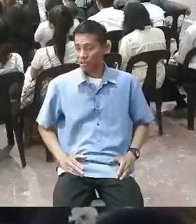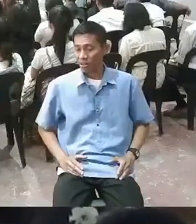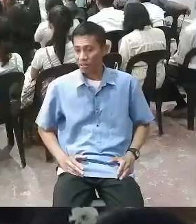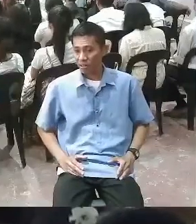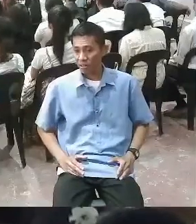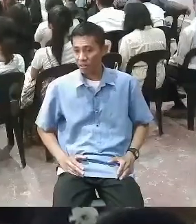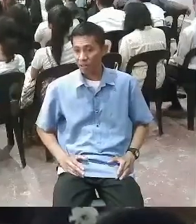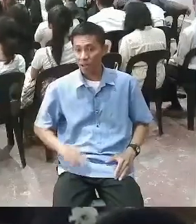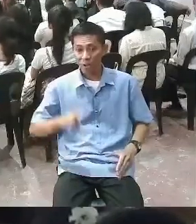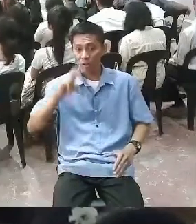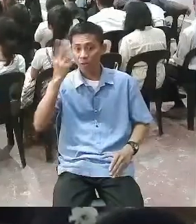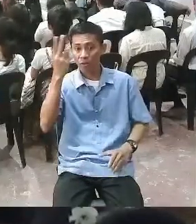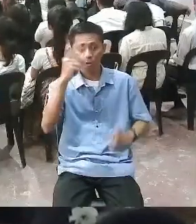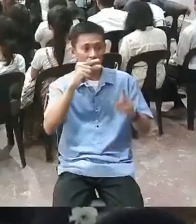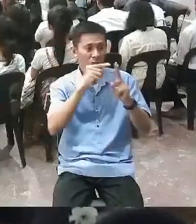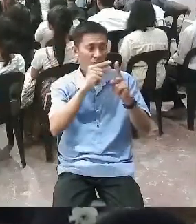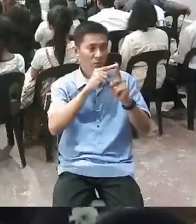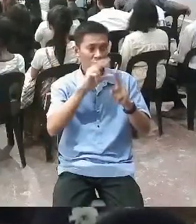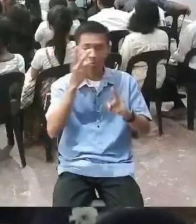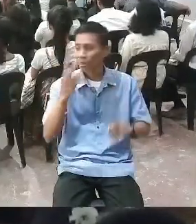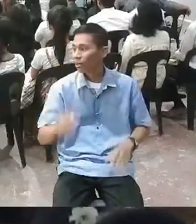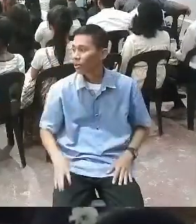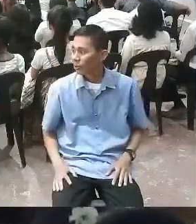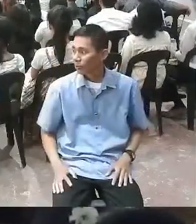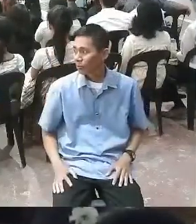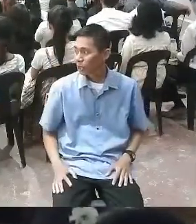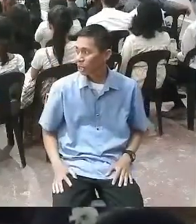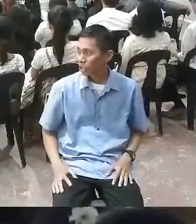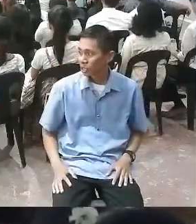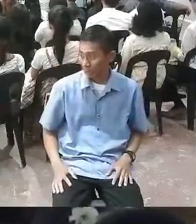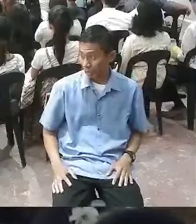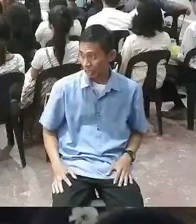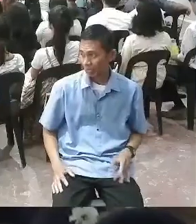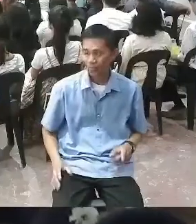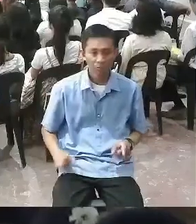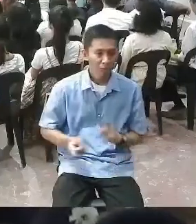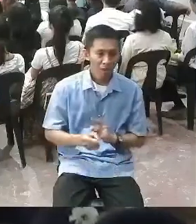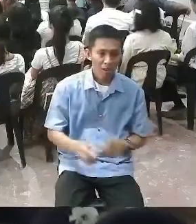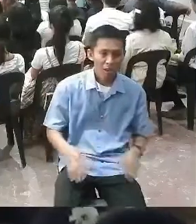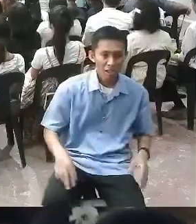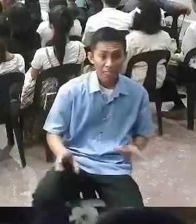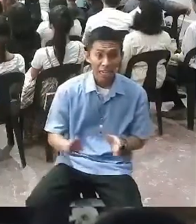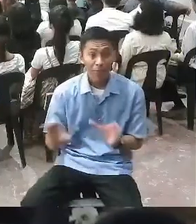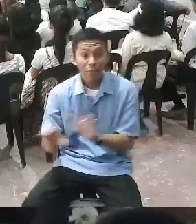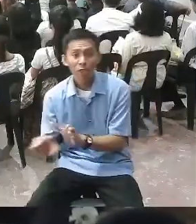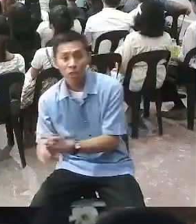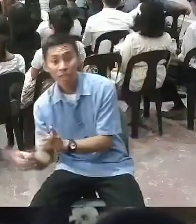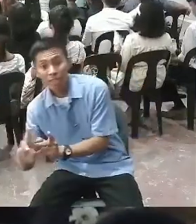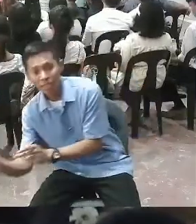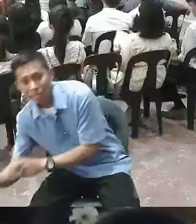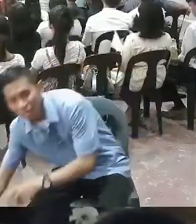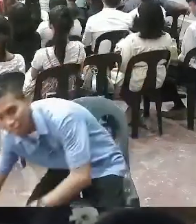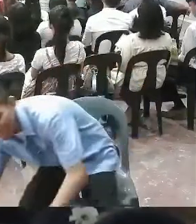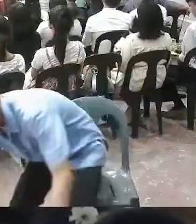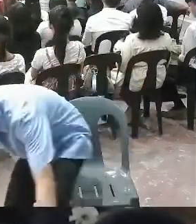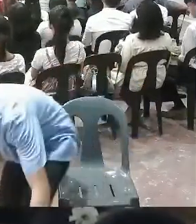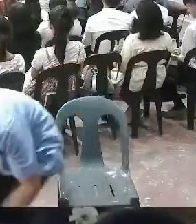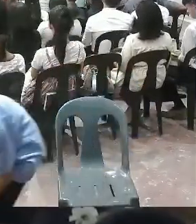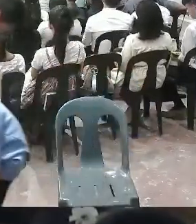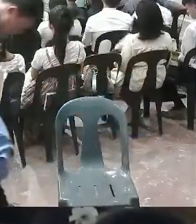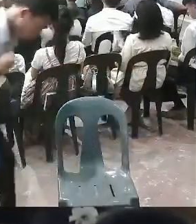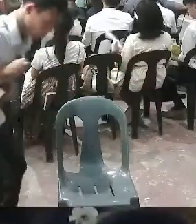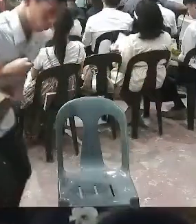The second word that I call to your attention is another big word. And that's the